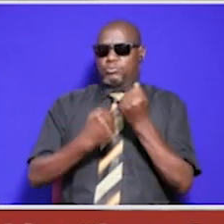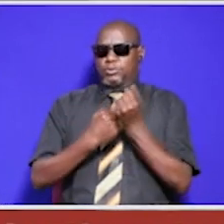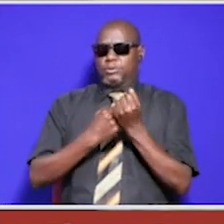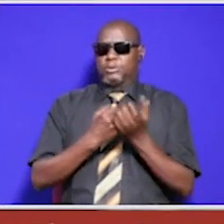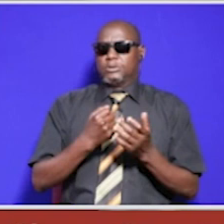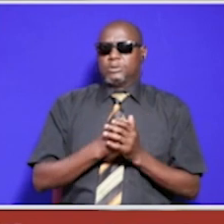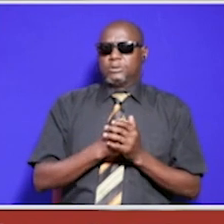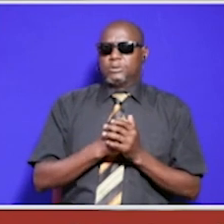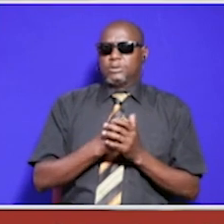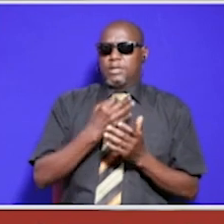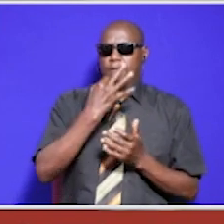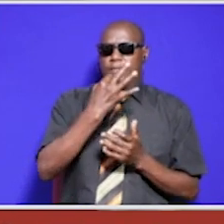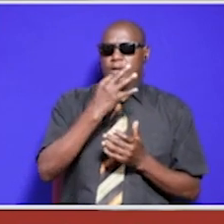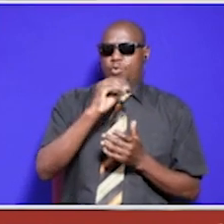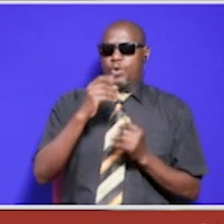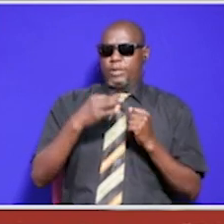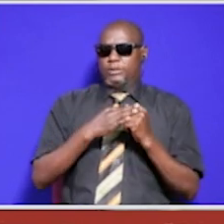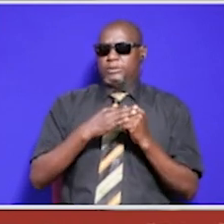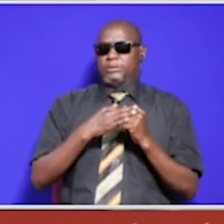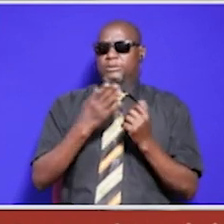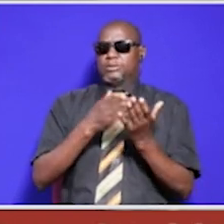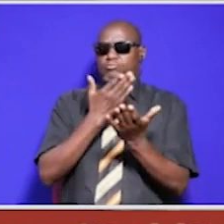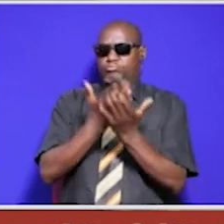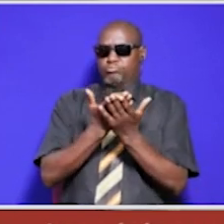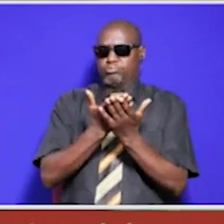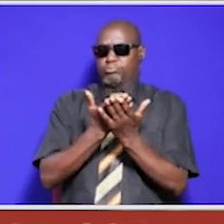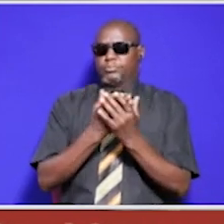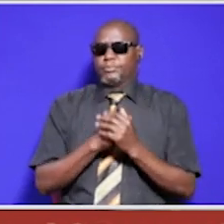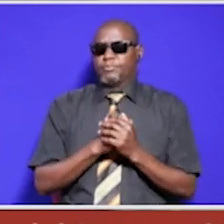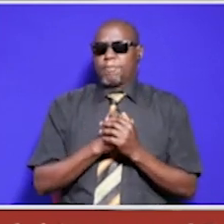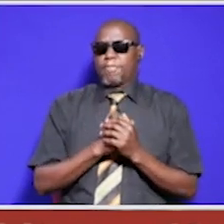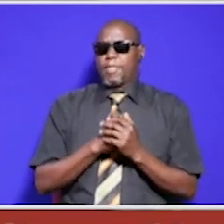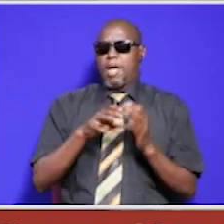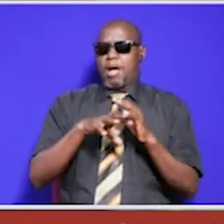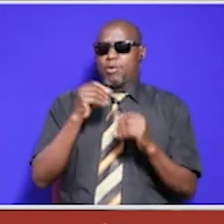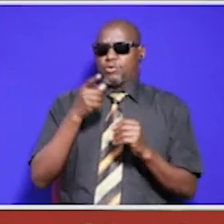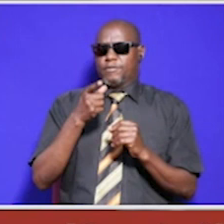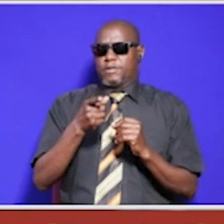3,368 applicants presenting their applications, and out of this we had